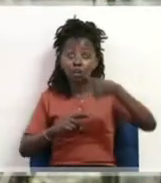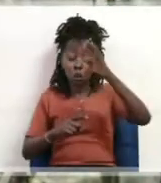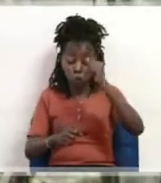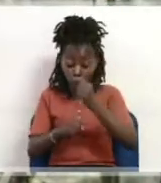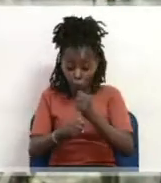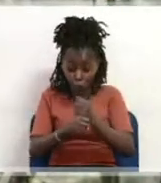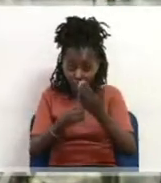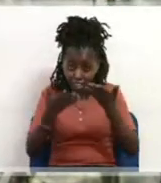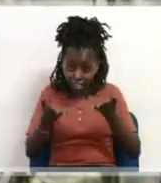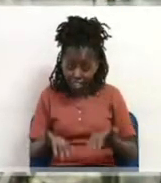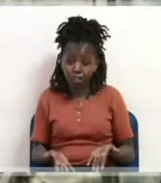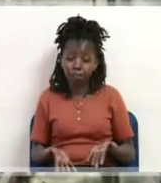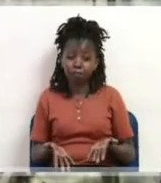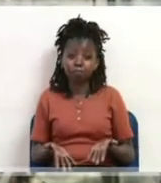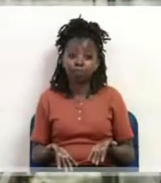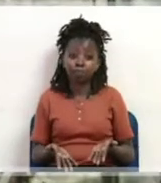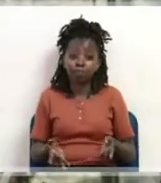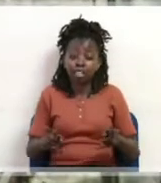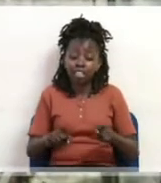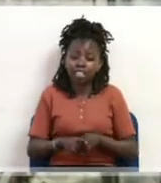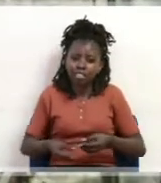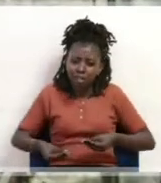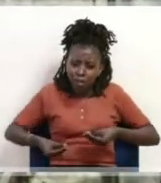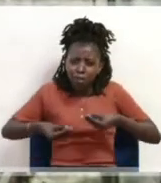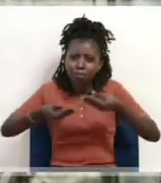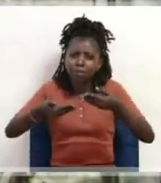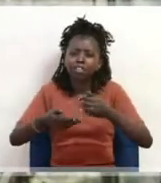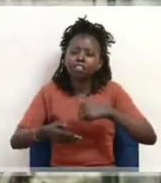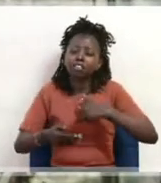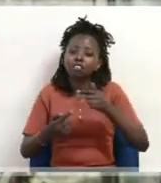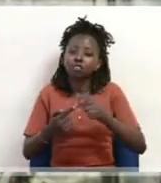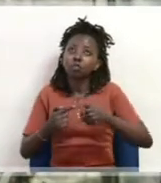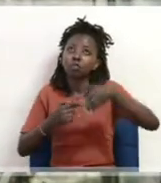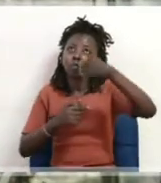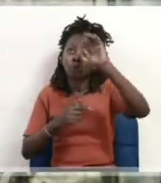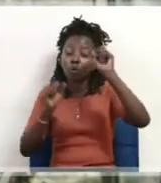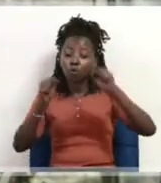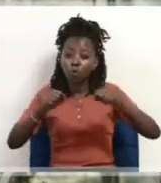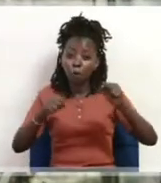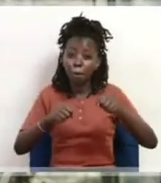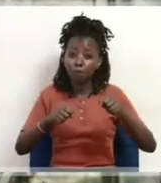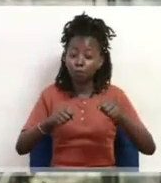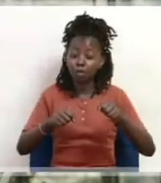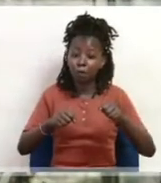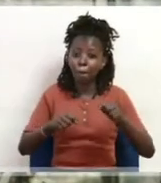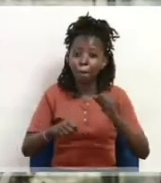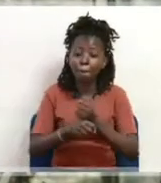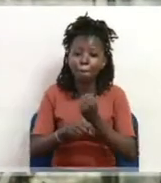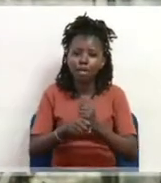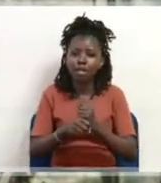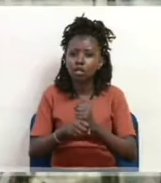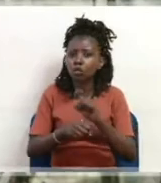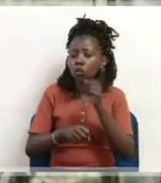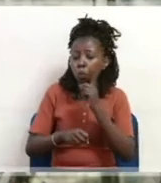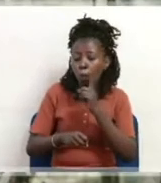And your submission to his immediate plans will influence your tomorrow.